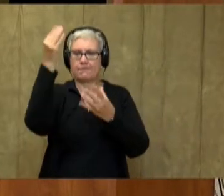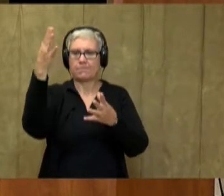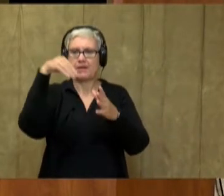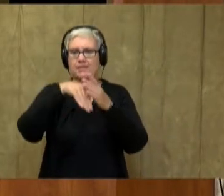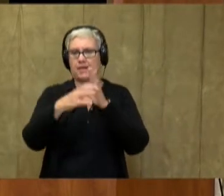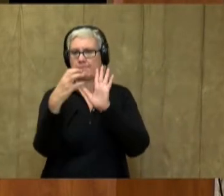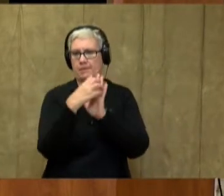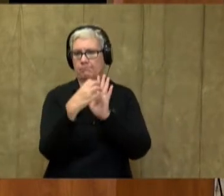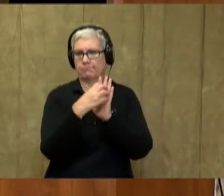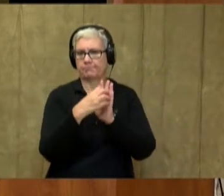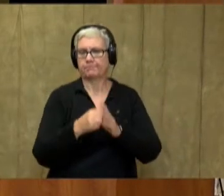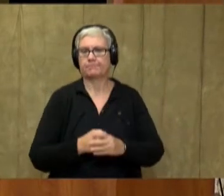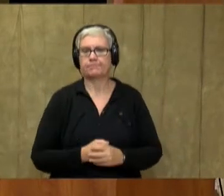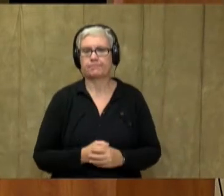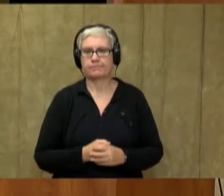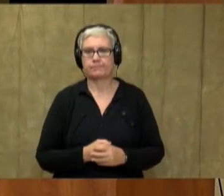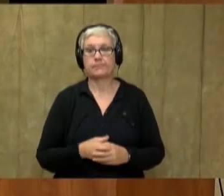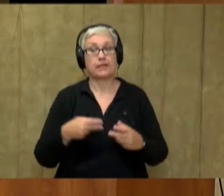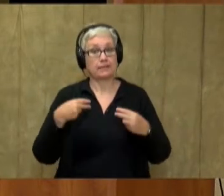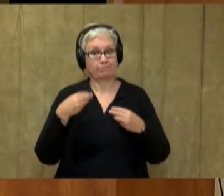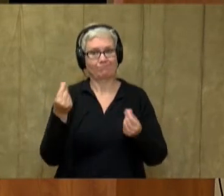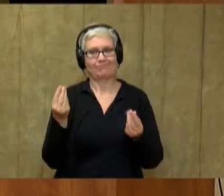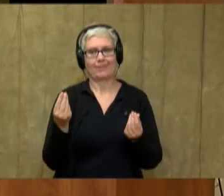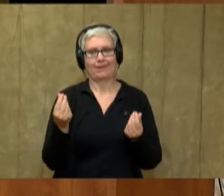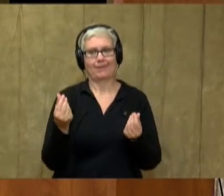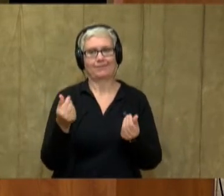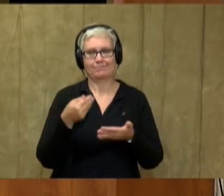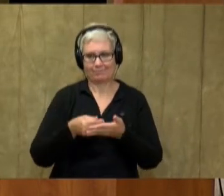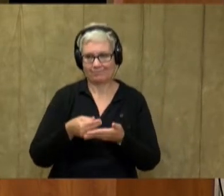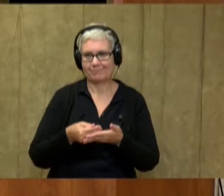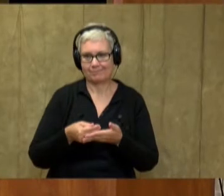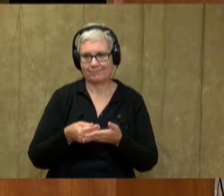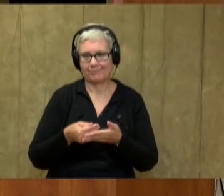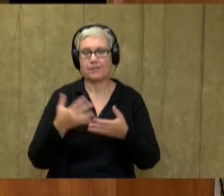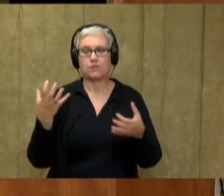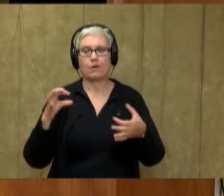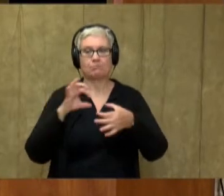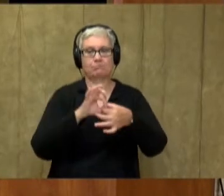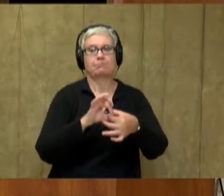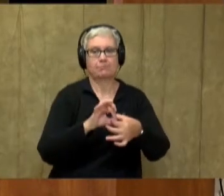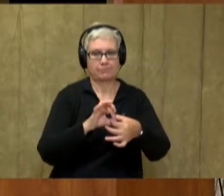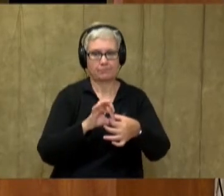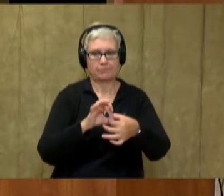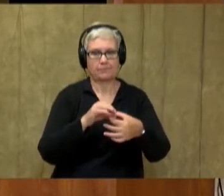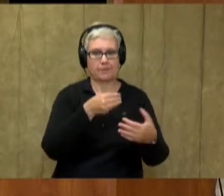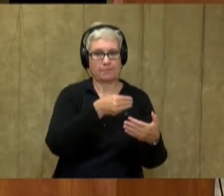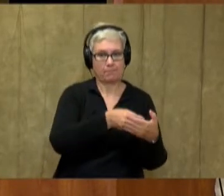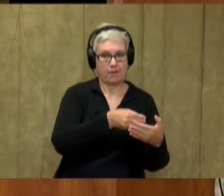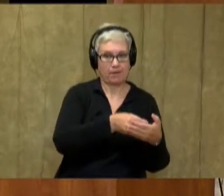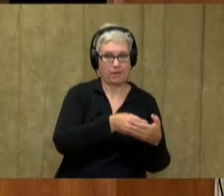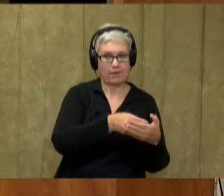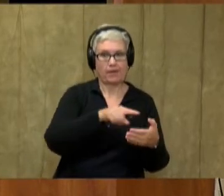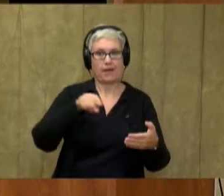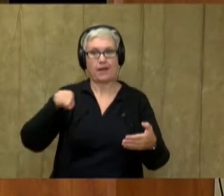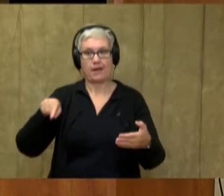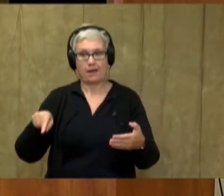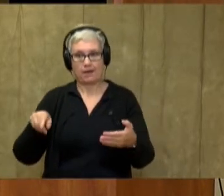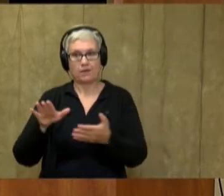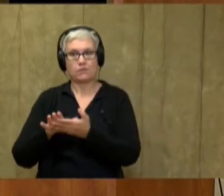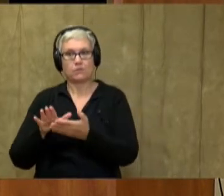text. All right? It's having to deal with money. So how can I make the connection with the money to make sure that school lunches